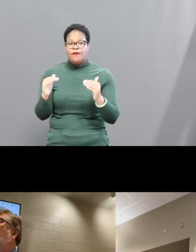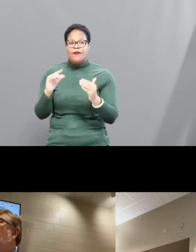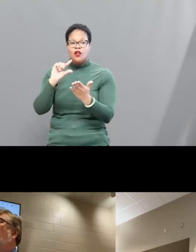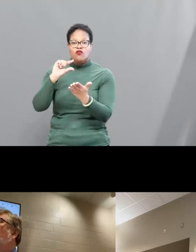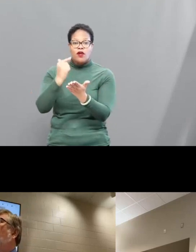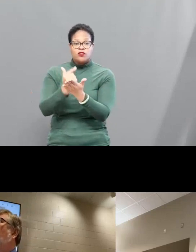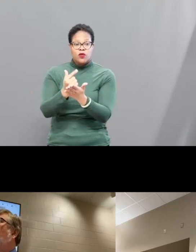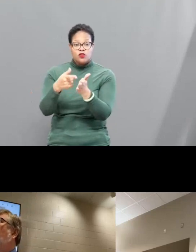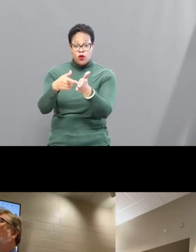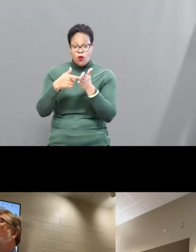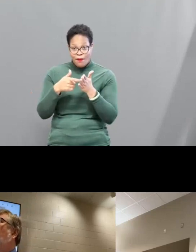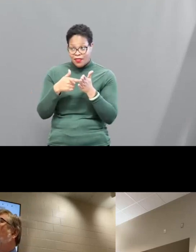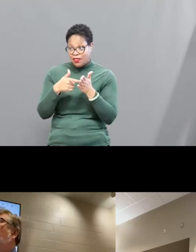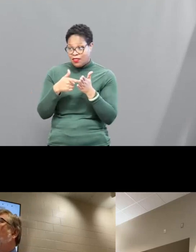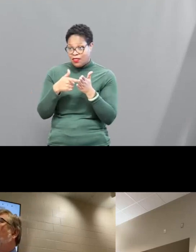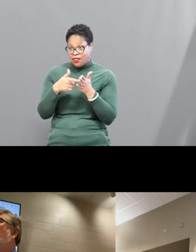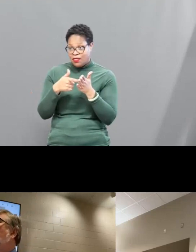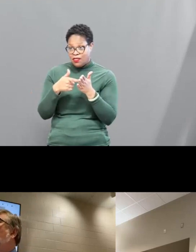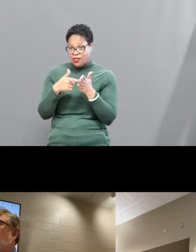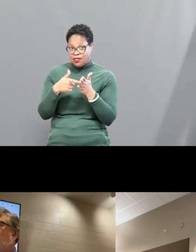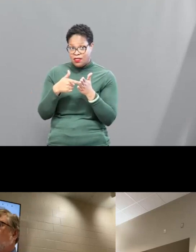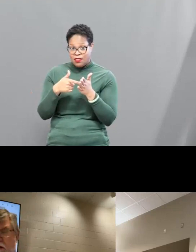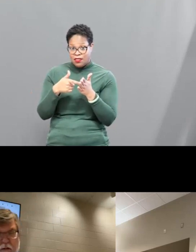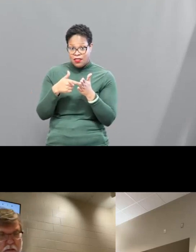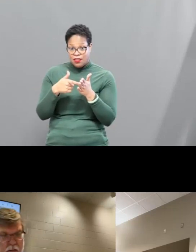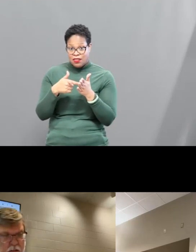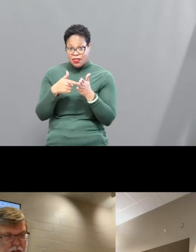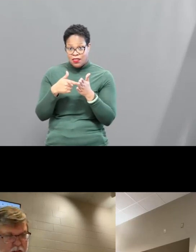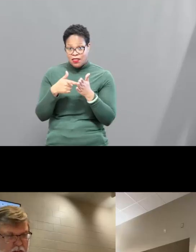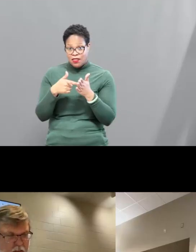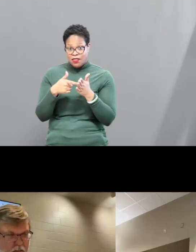Graduation requirements.